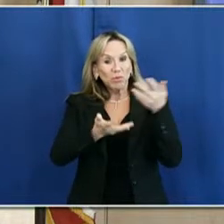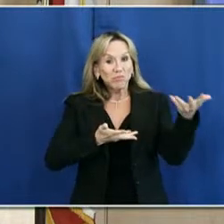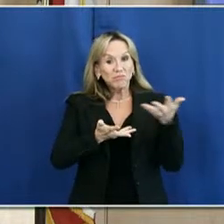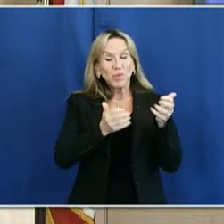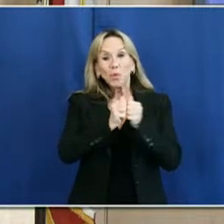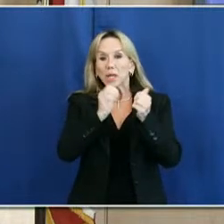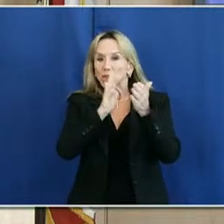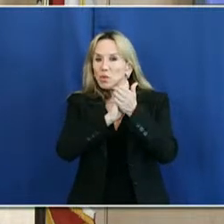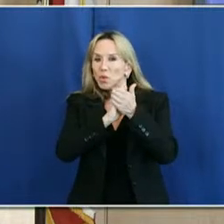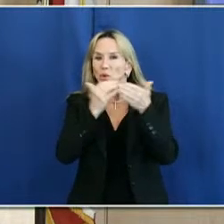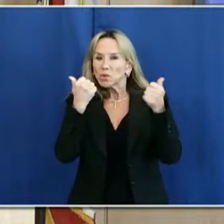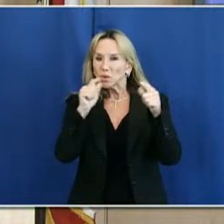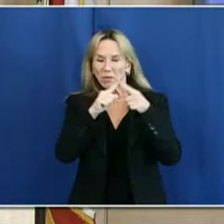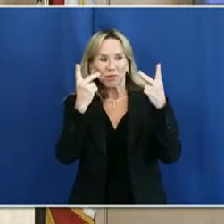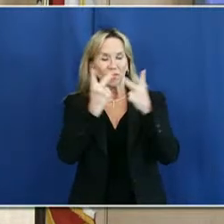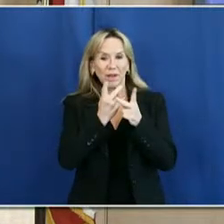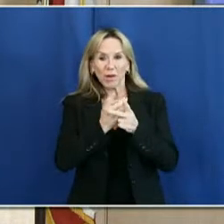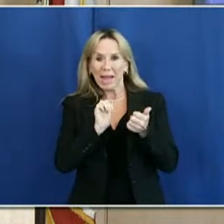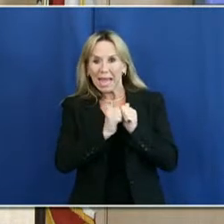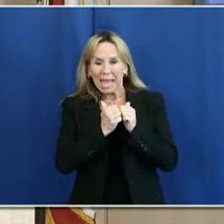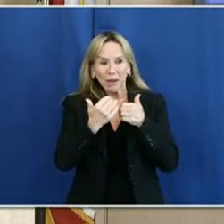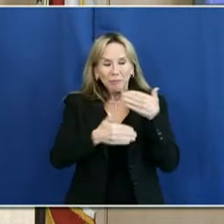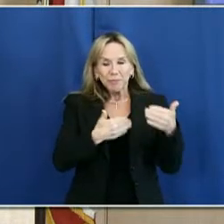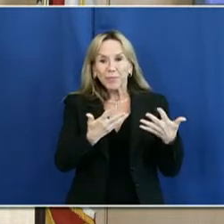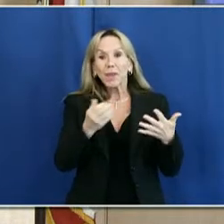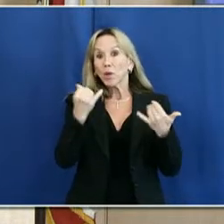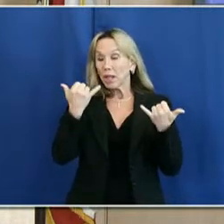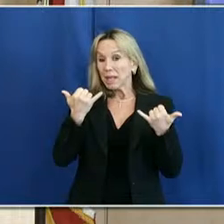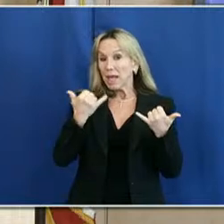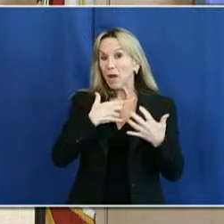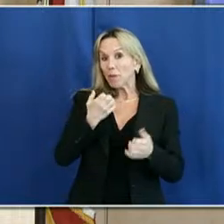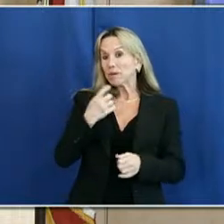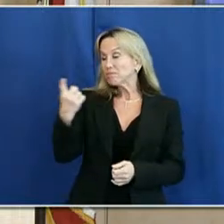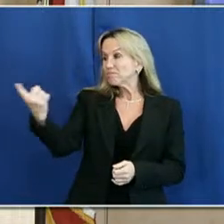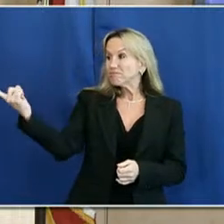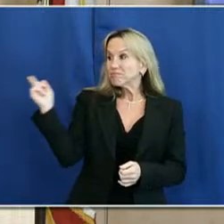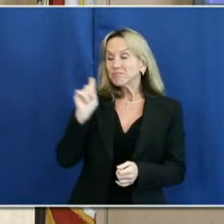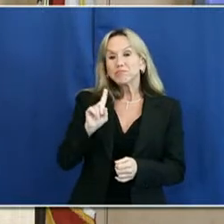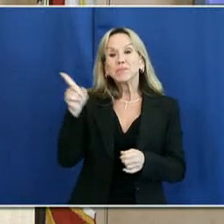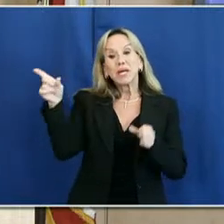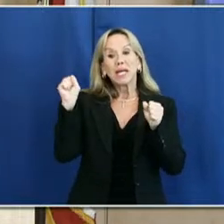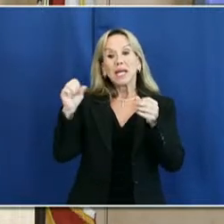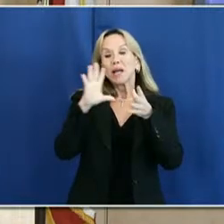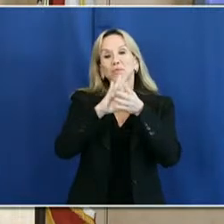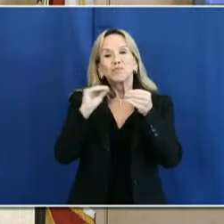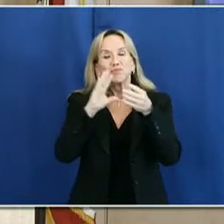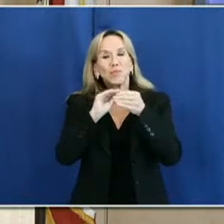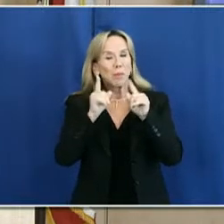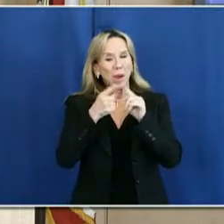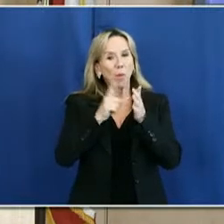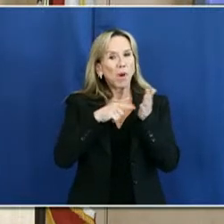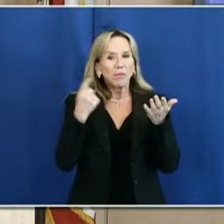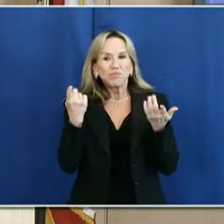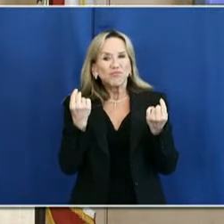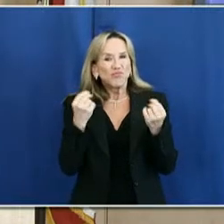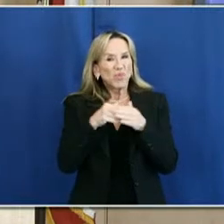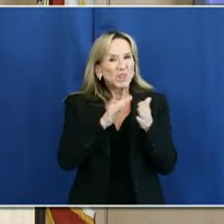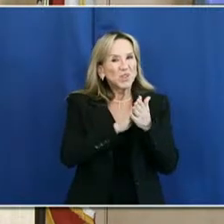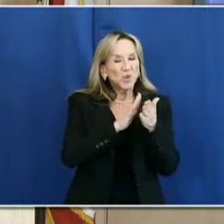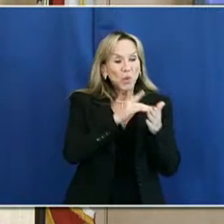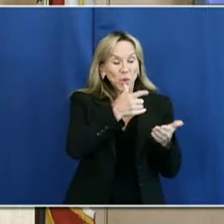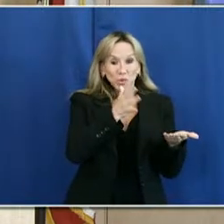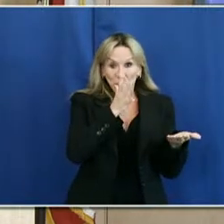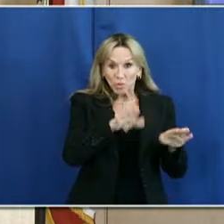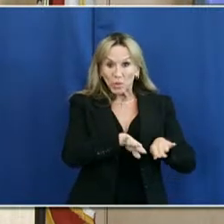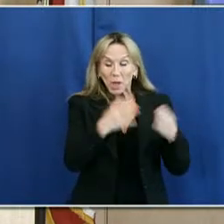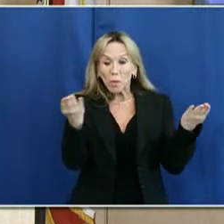and trying to deal with this pandemic. And at this time, I'd like to call him up to kind of talk about a little bit about some of the things they are doing with the schools and the reopening